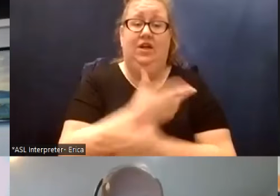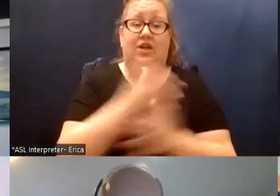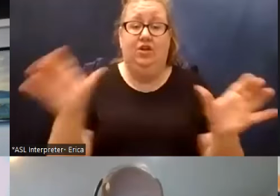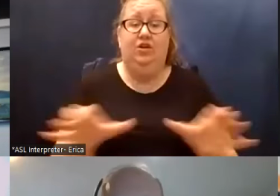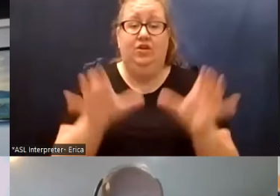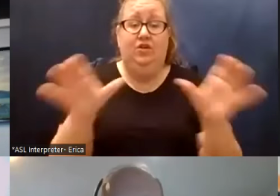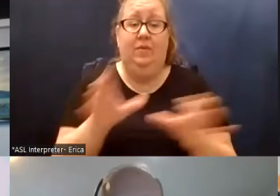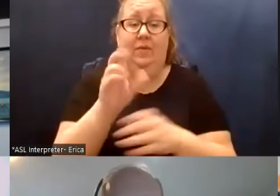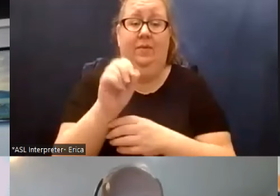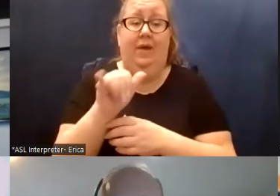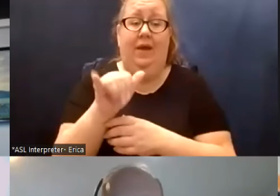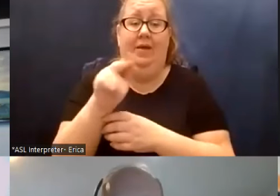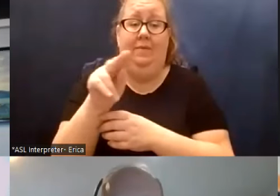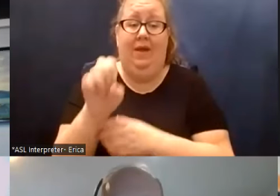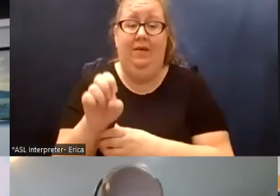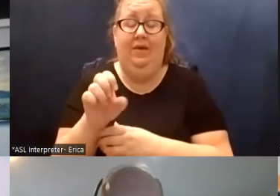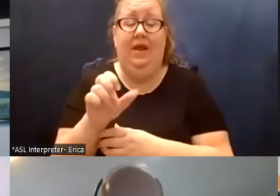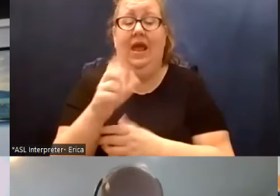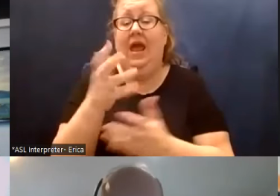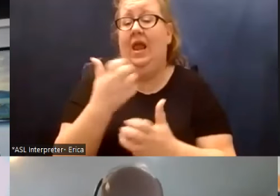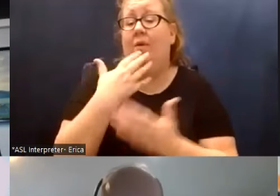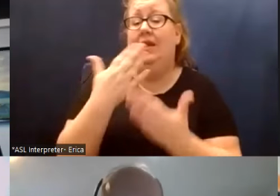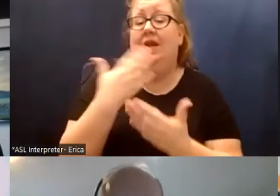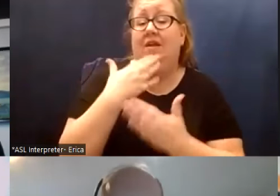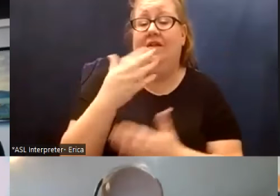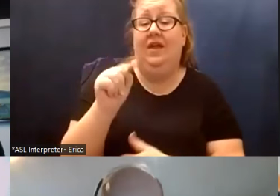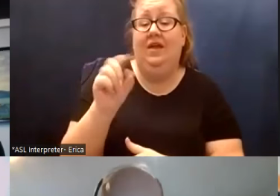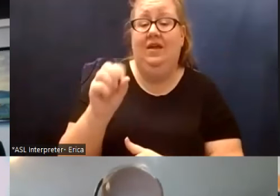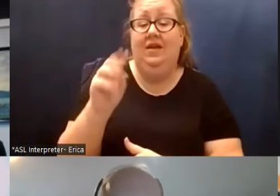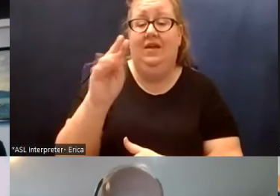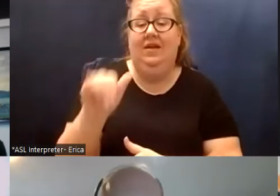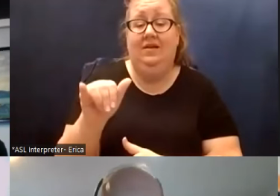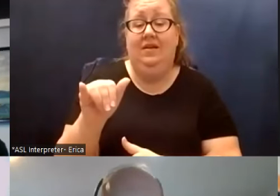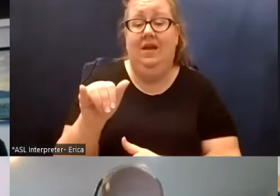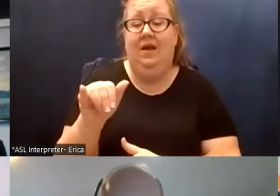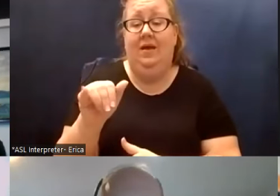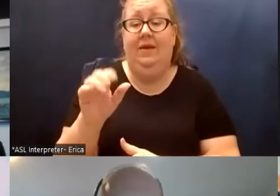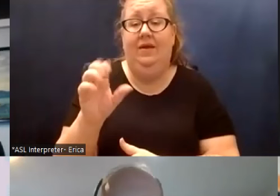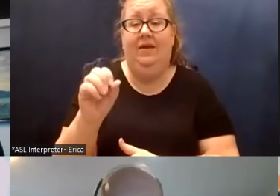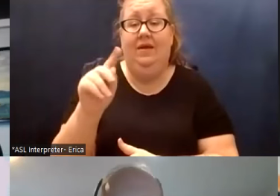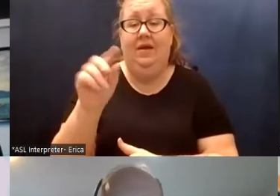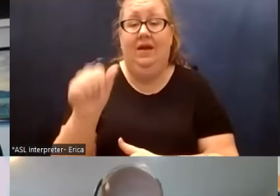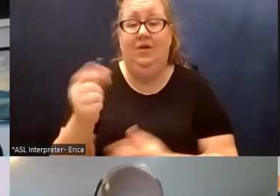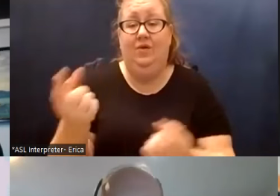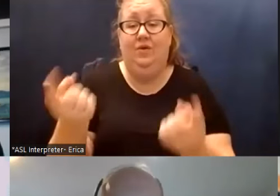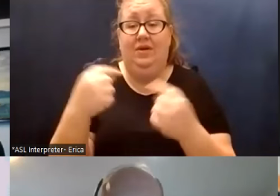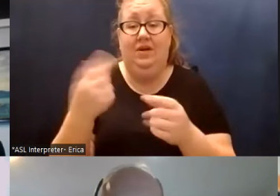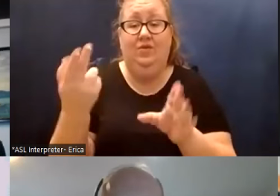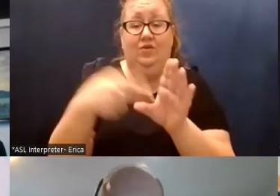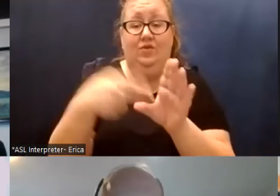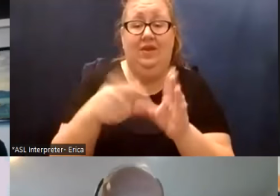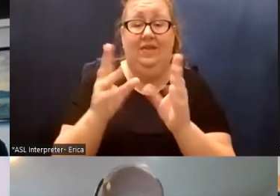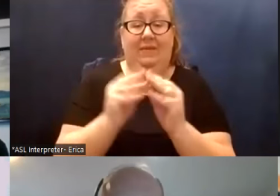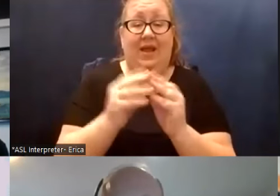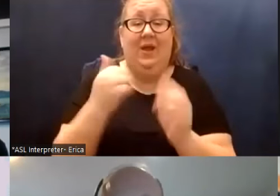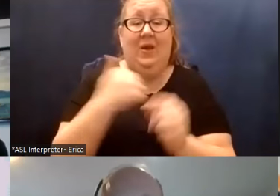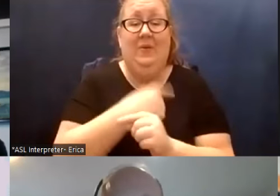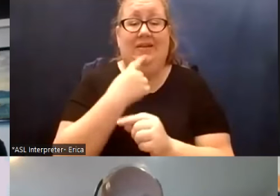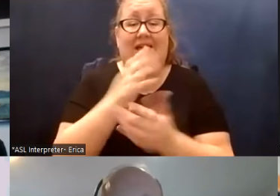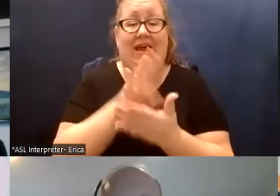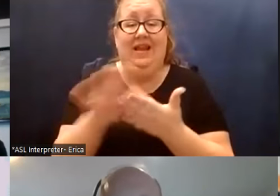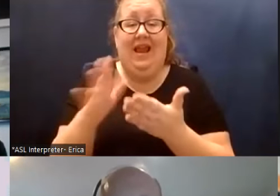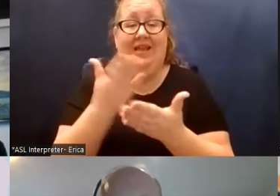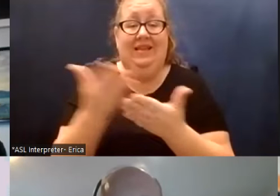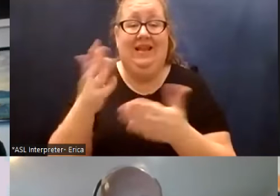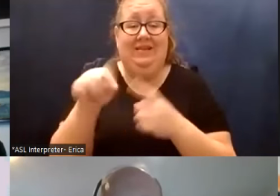Bayonne. And I did want to thank Tommy Cotter, who came into the meeting while we said nice things about you earlier, Tom.